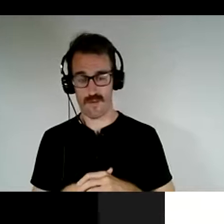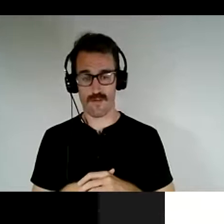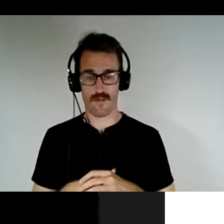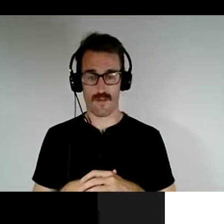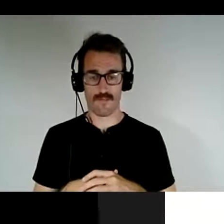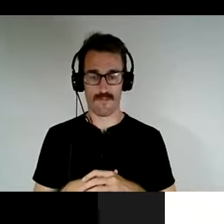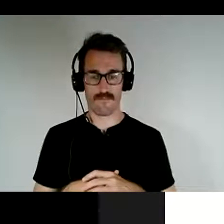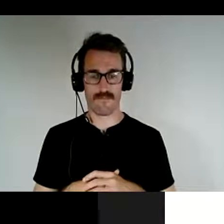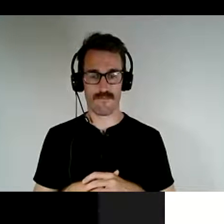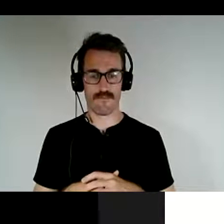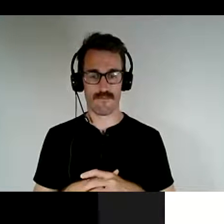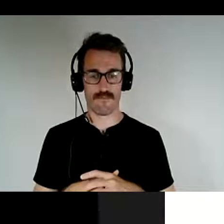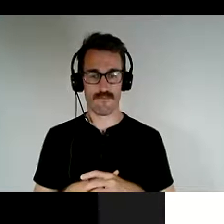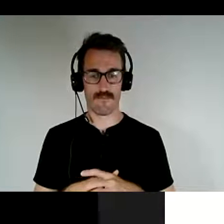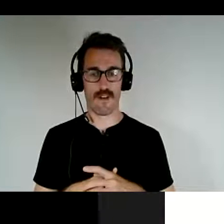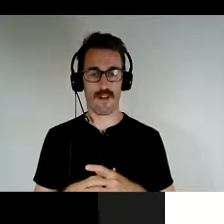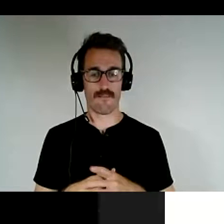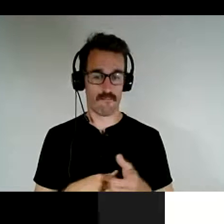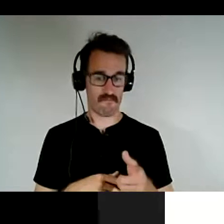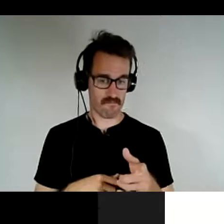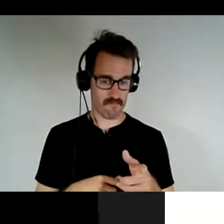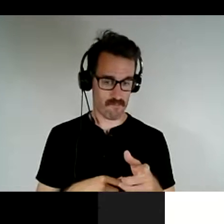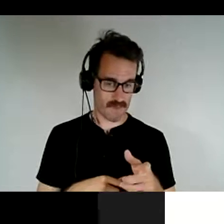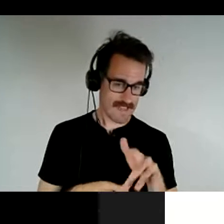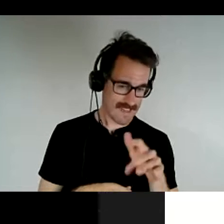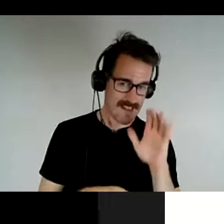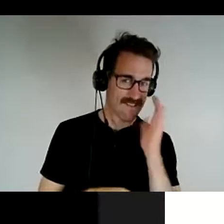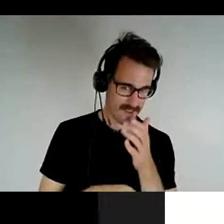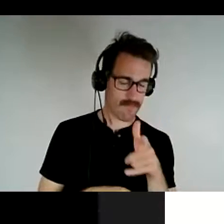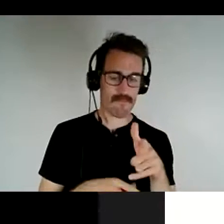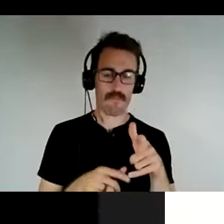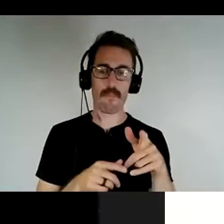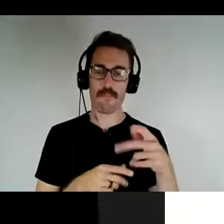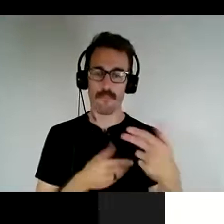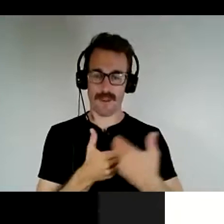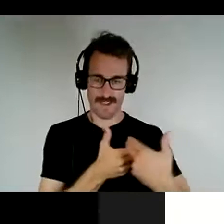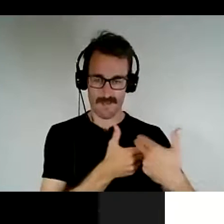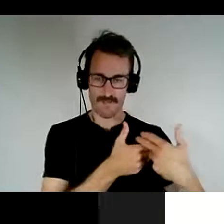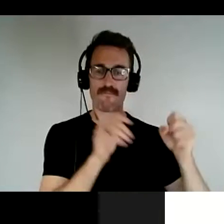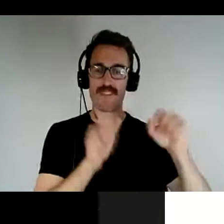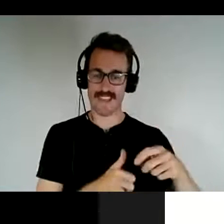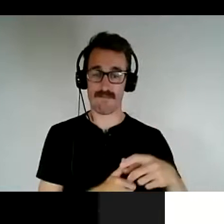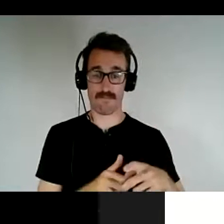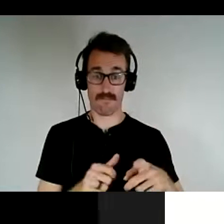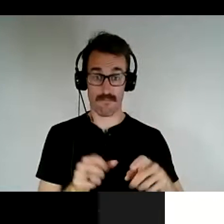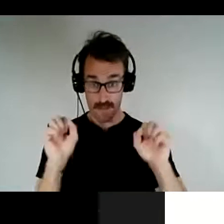I'm just going to share my screen. Oh, yes, they can see the polls. Oh, they. Are you able to vote?